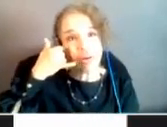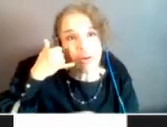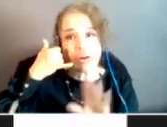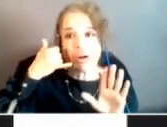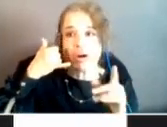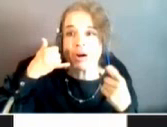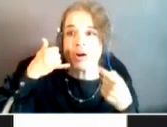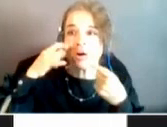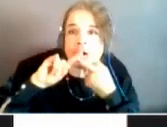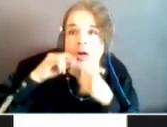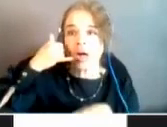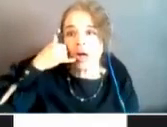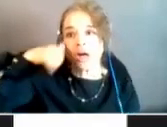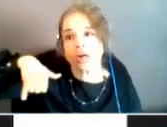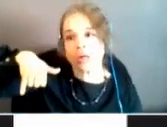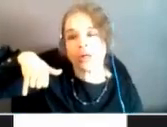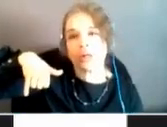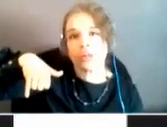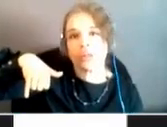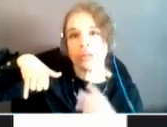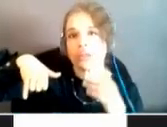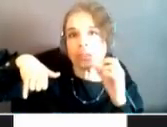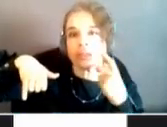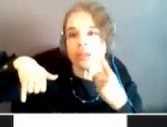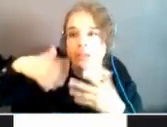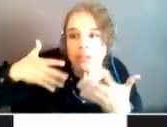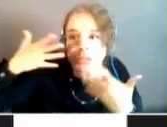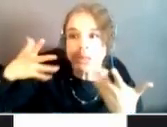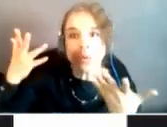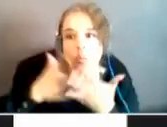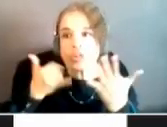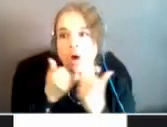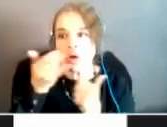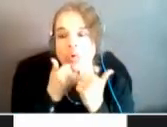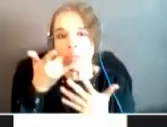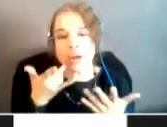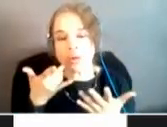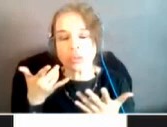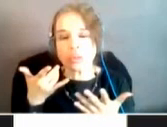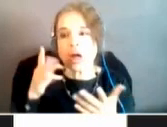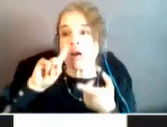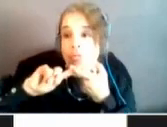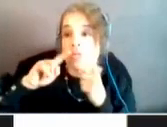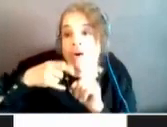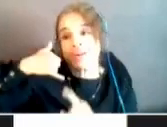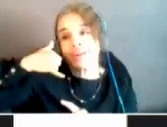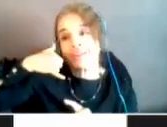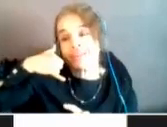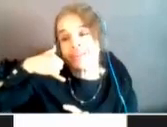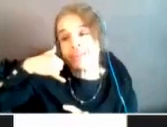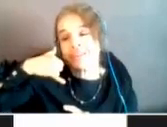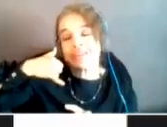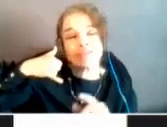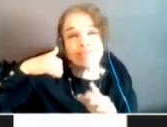her friend, dropped the phone, and she's, trying to say, what's the matter? What's the matter? Her friend had a sudden